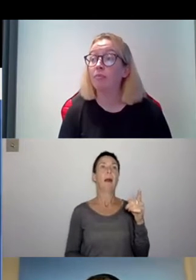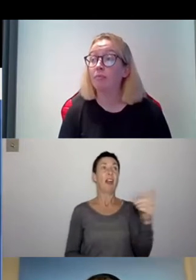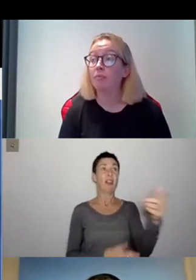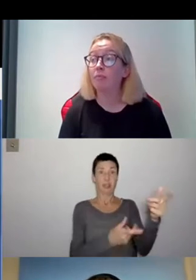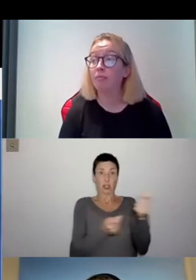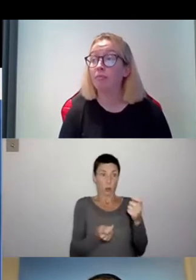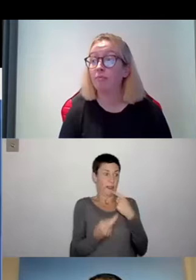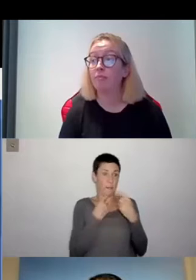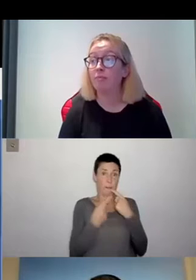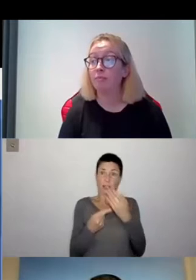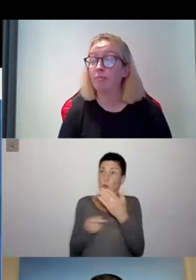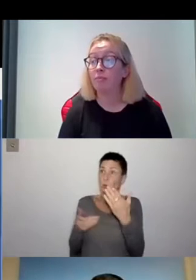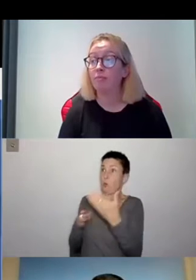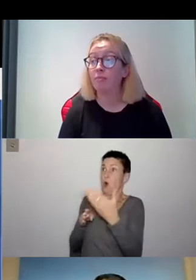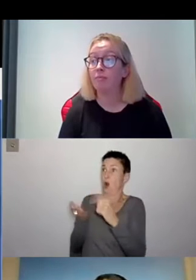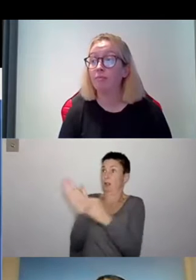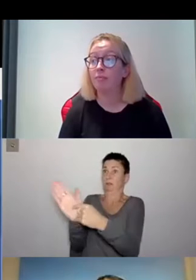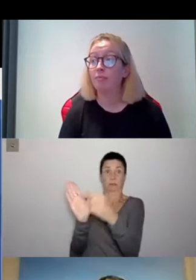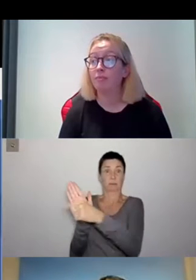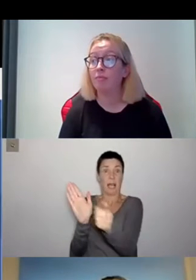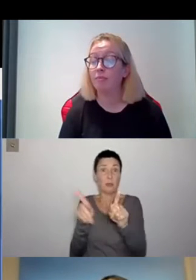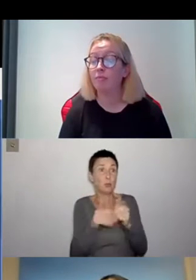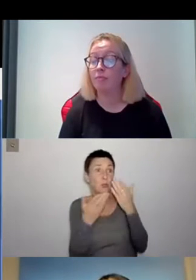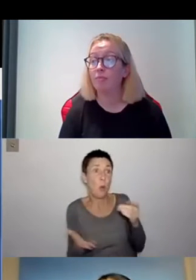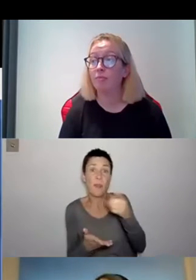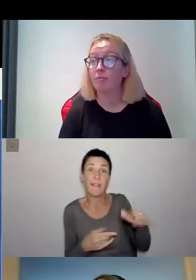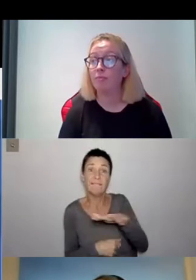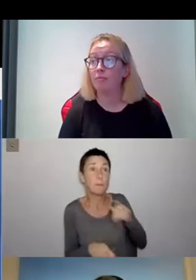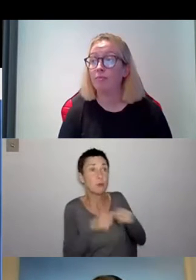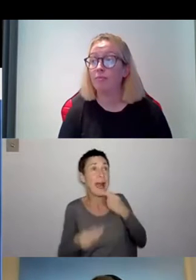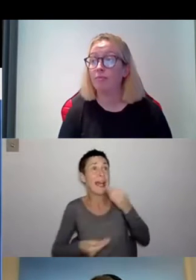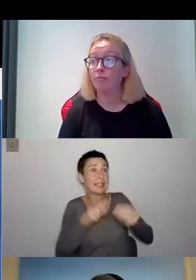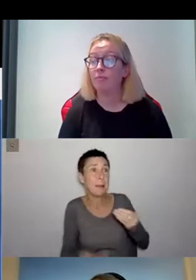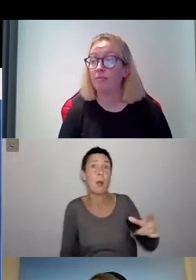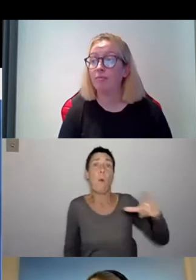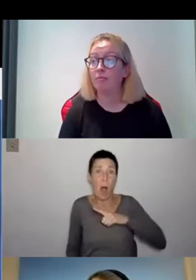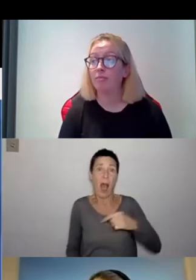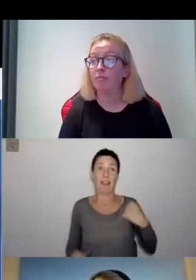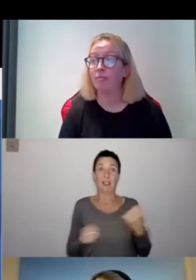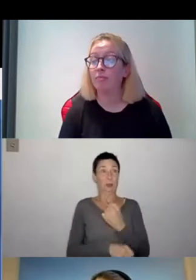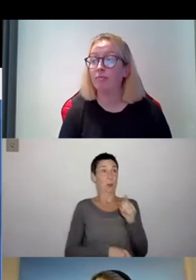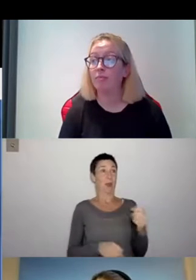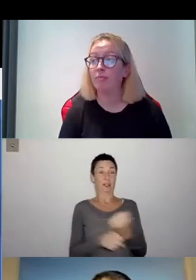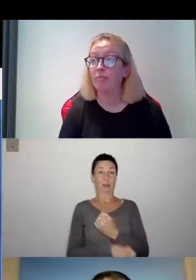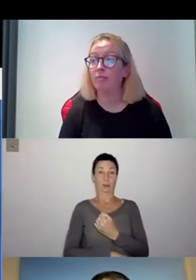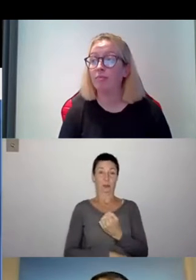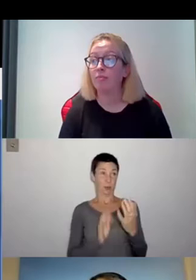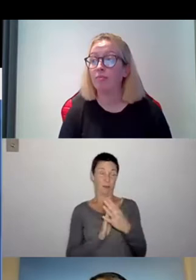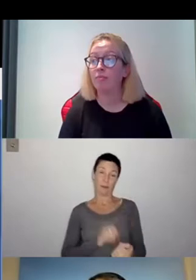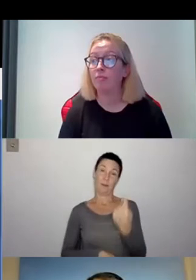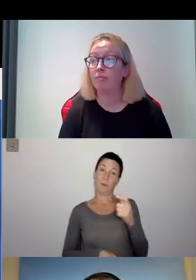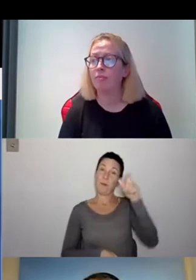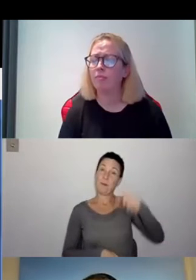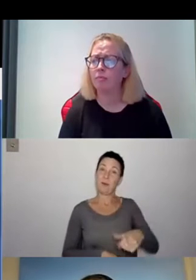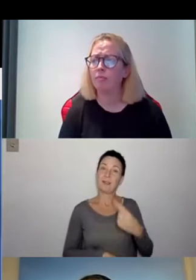of their relatives, to try and explain why they do what they do. Like, for example, one person said, I found it so